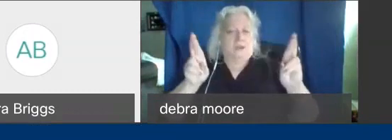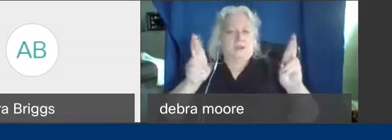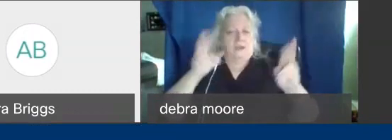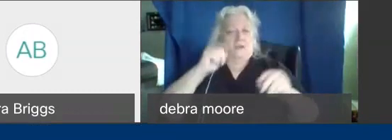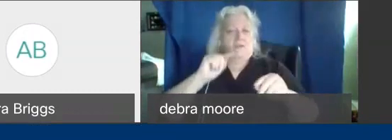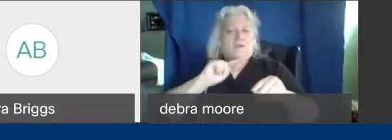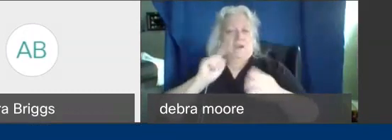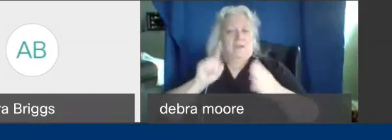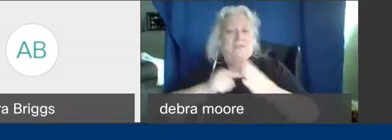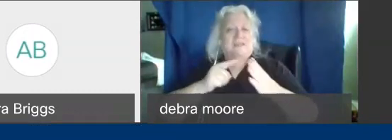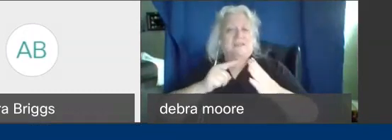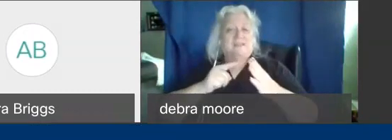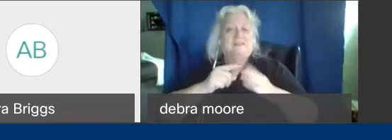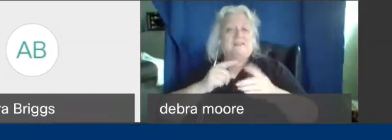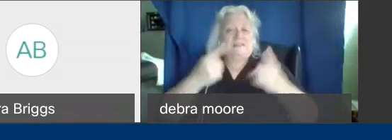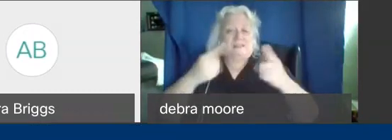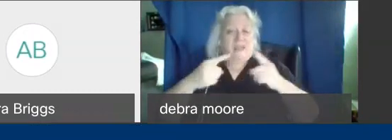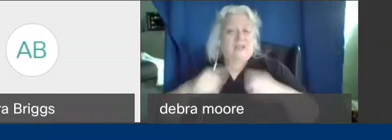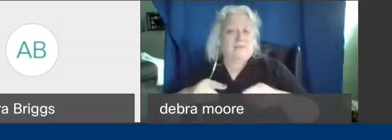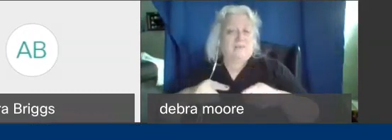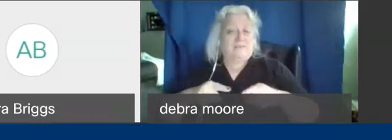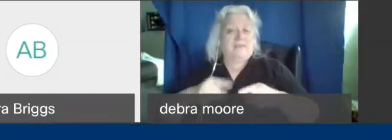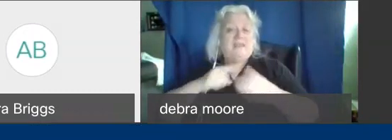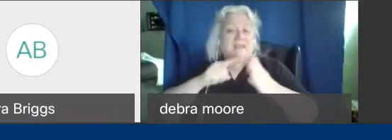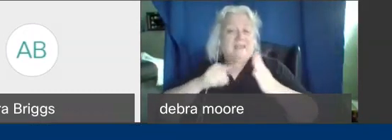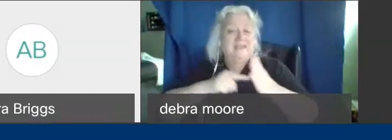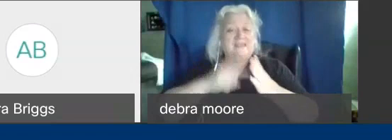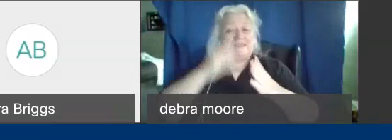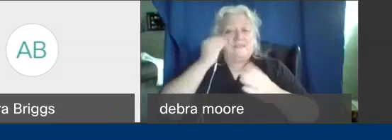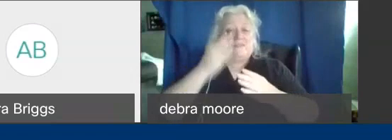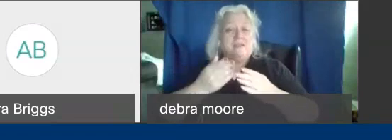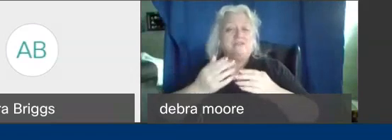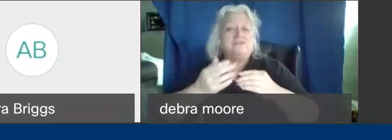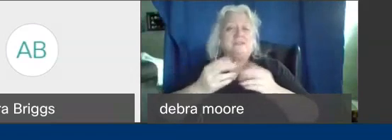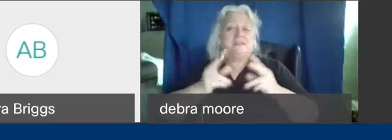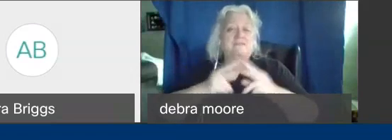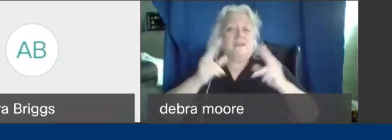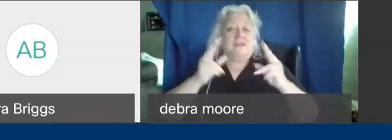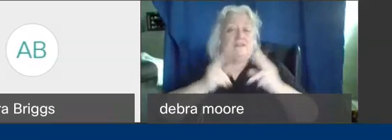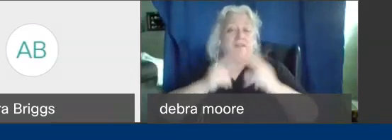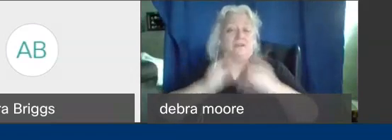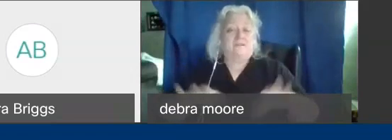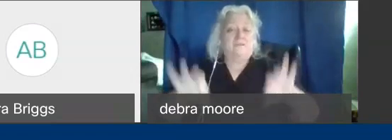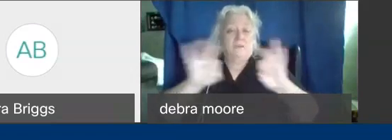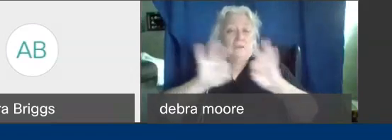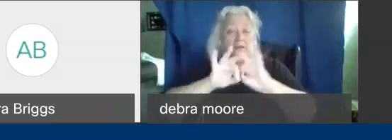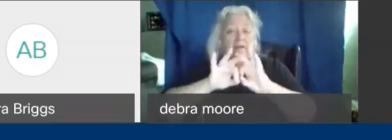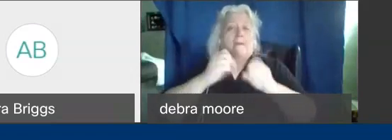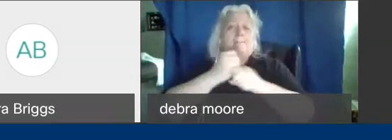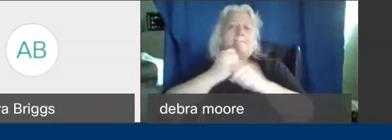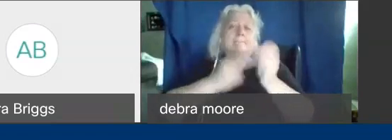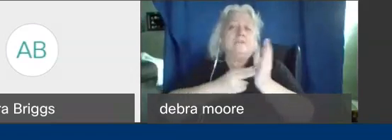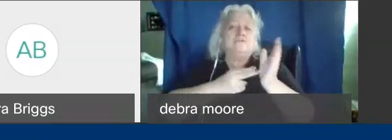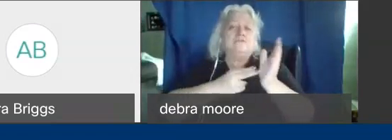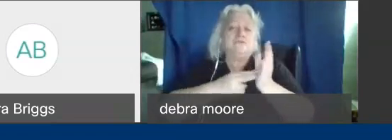this information is vital. It's also important to save the phone number for campus police that's listed below into your mobile